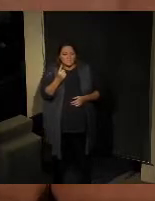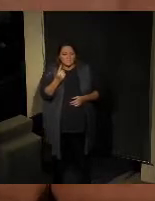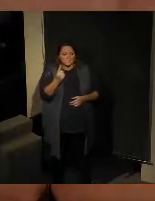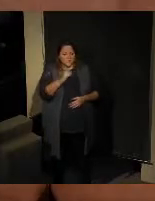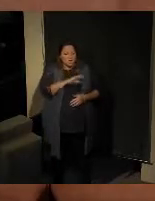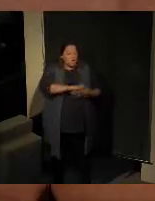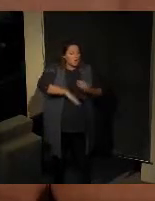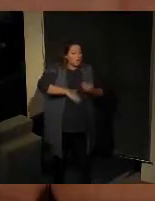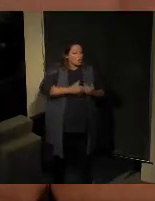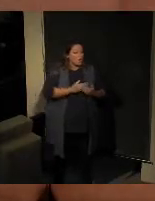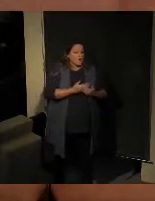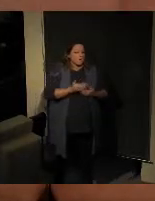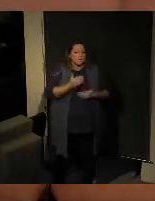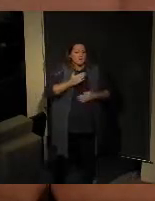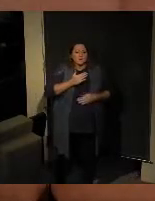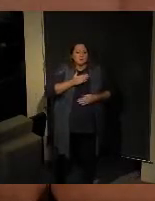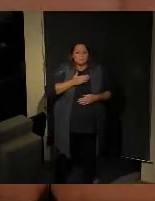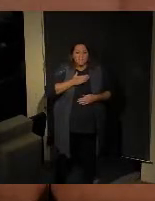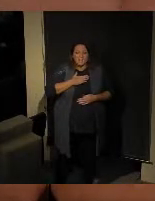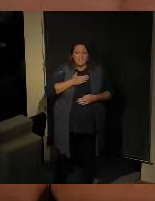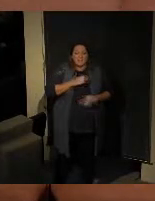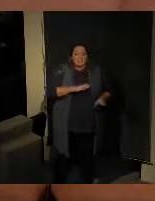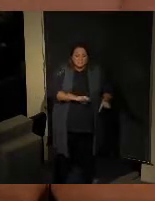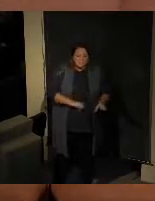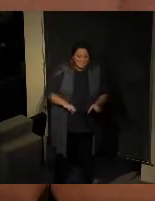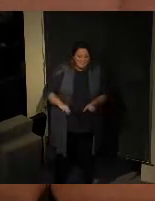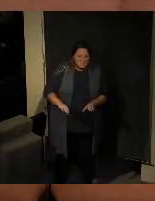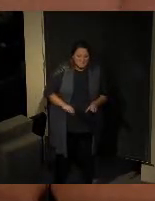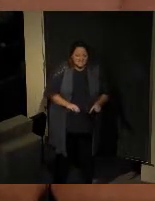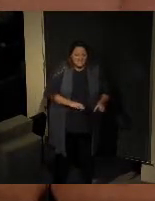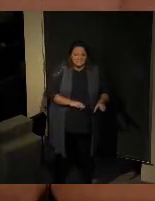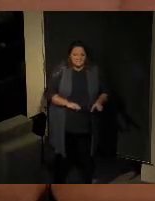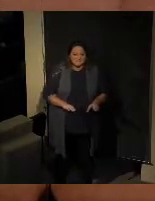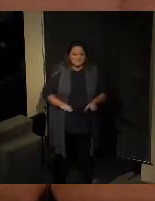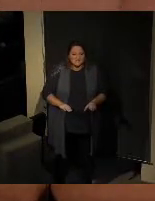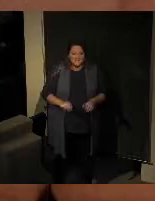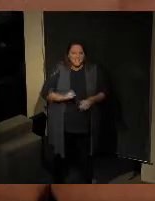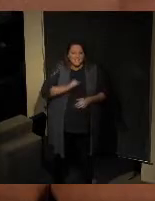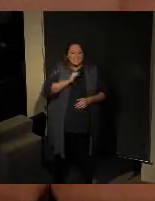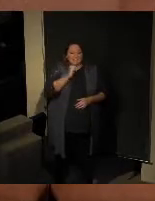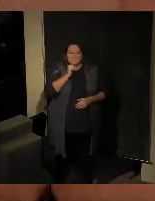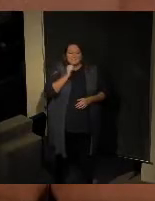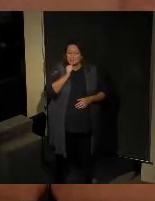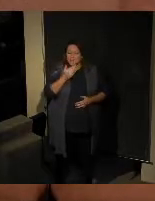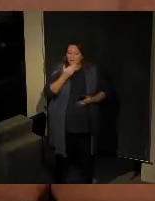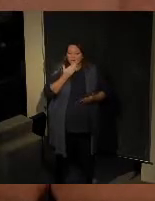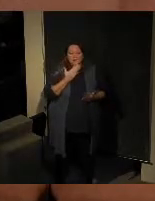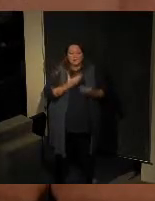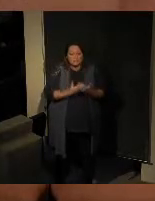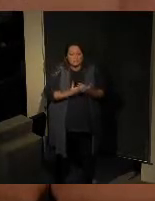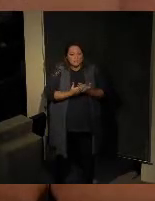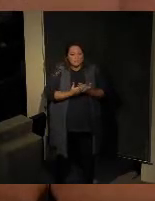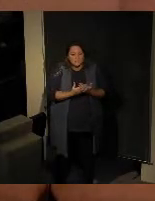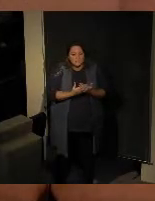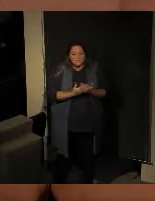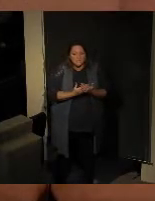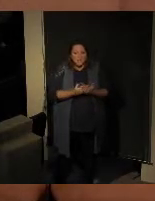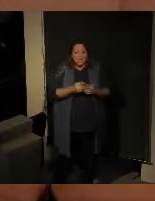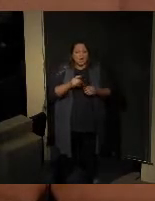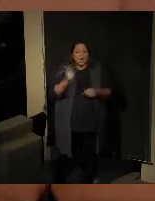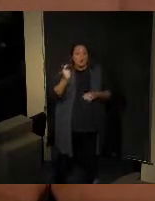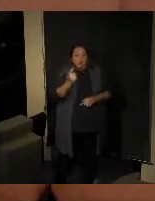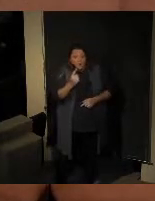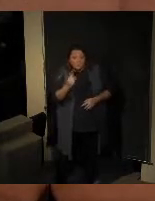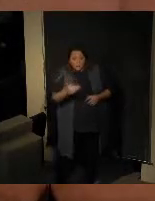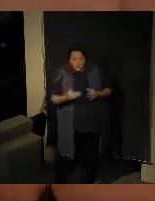Though all my deeds were written down, yet not a stain of sin was found,